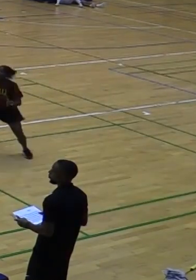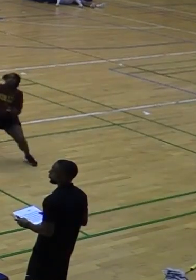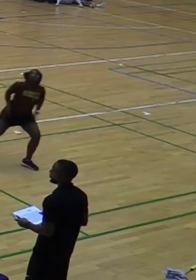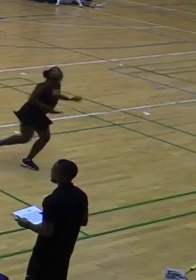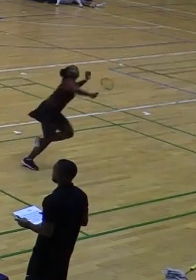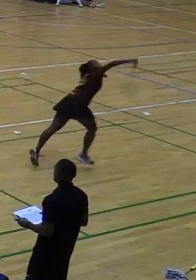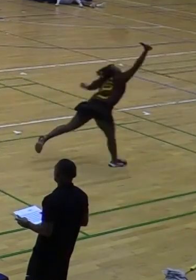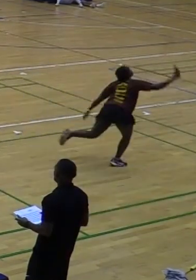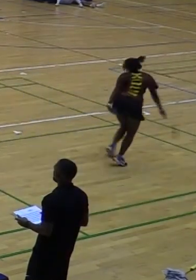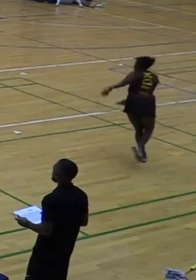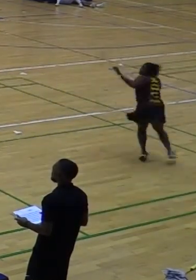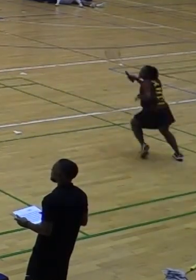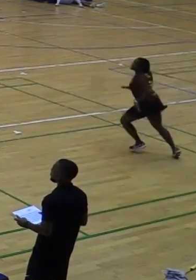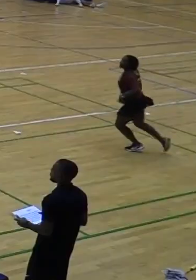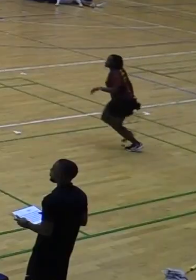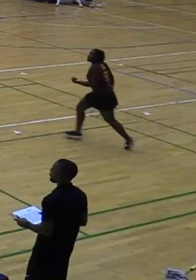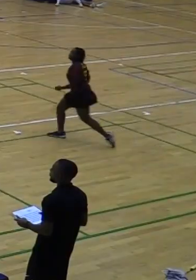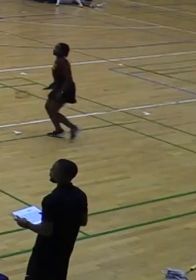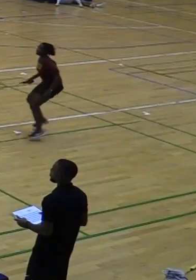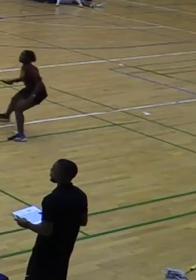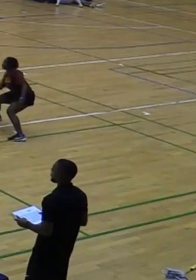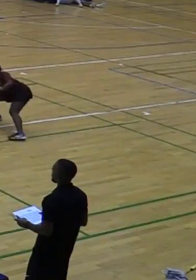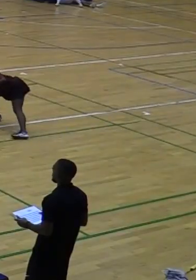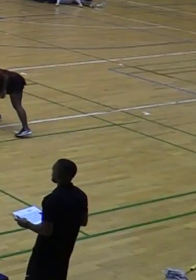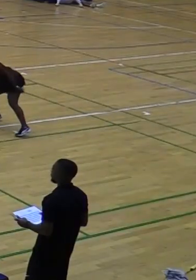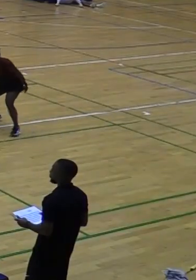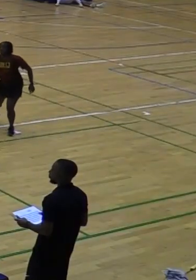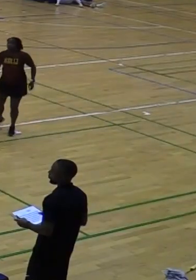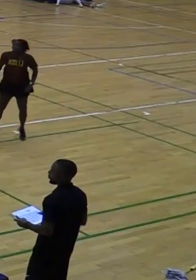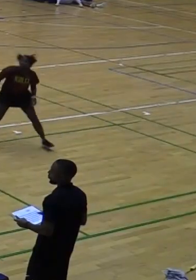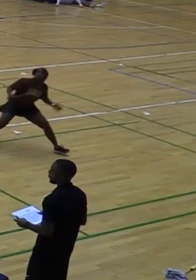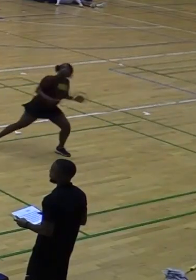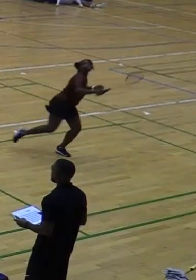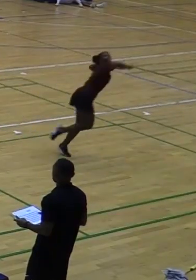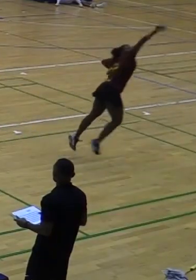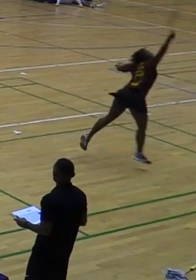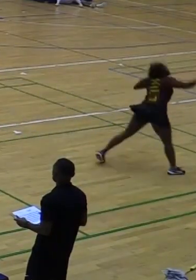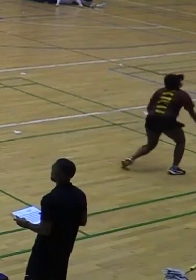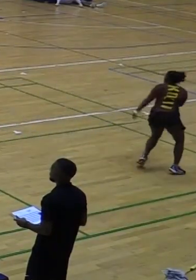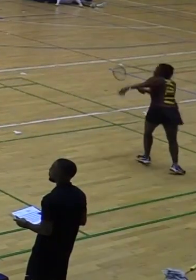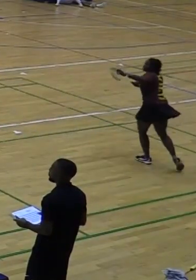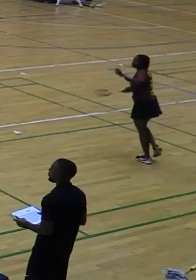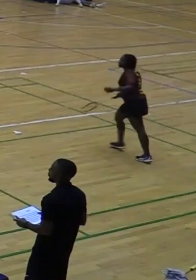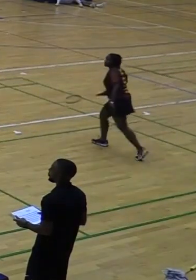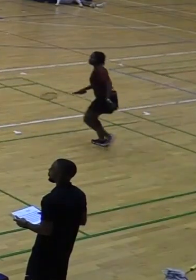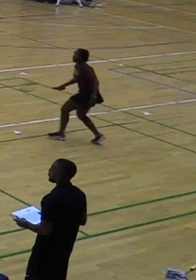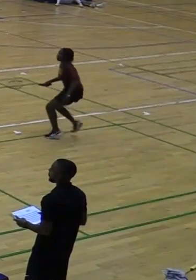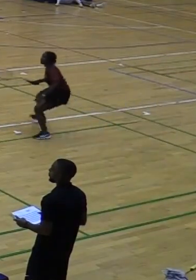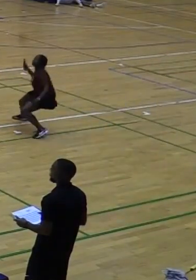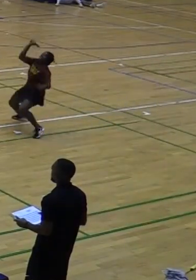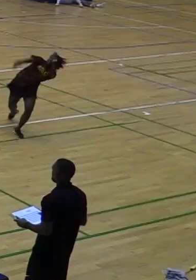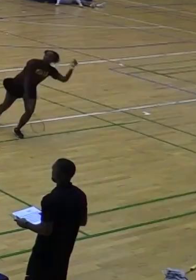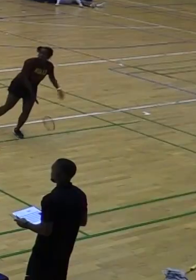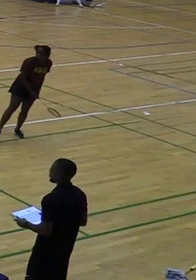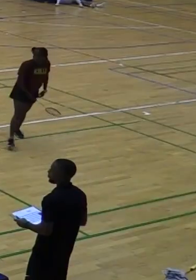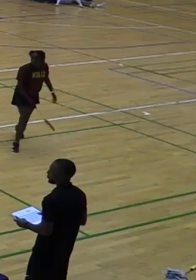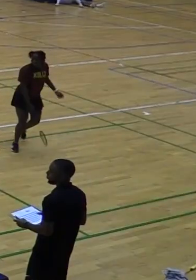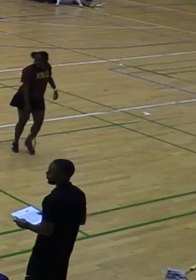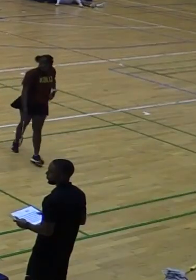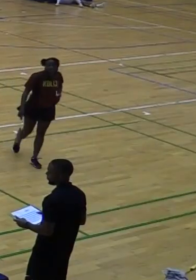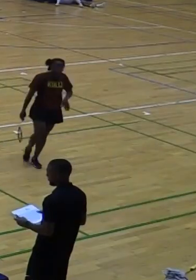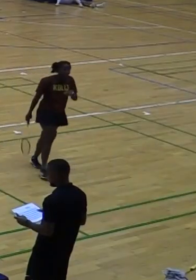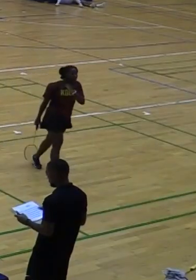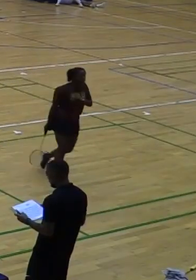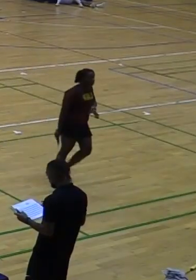The question is, could she transition to attack? Well, only briefly, as Trotman was equal to the task, picks out the